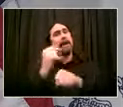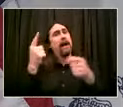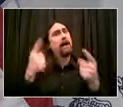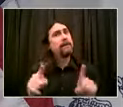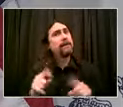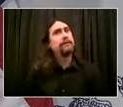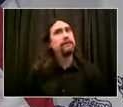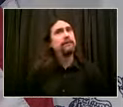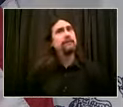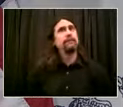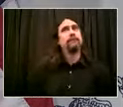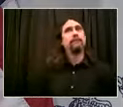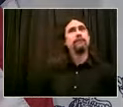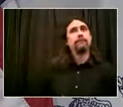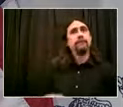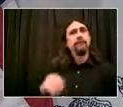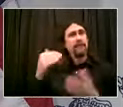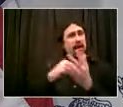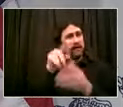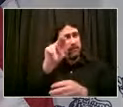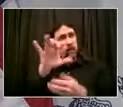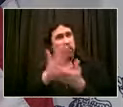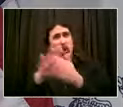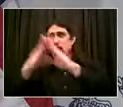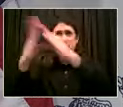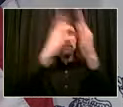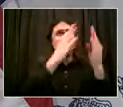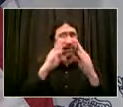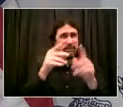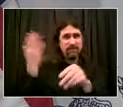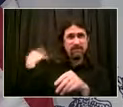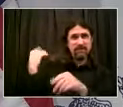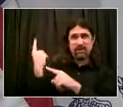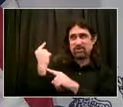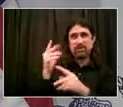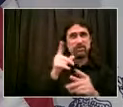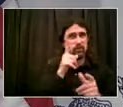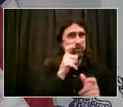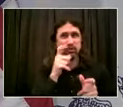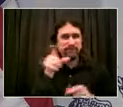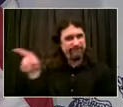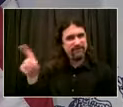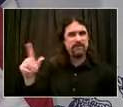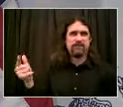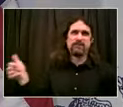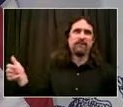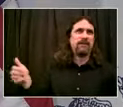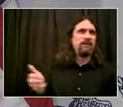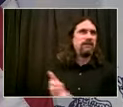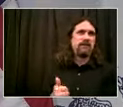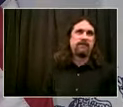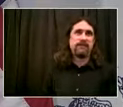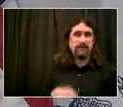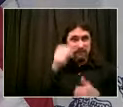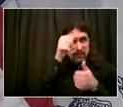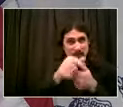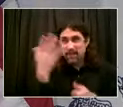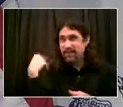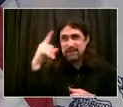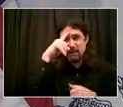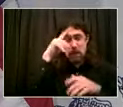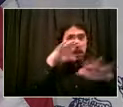getting classrooms ready, getting schools ready, ventilation, all that work. Lorraine and her team led the way, got the job done when people said it couldn't be done.